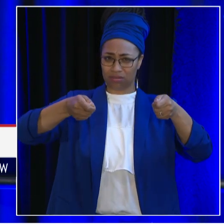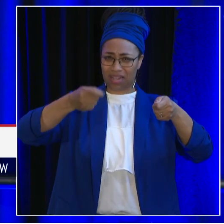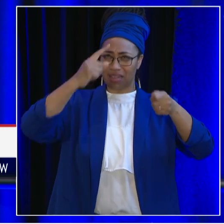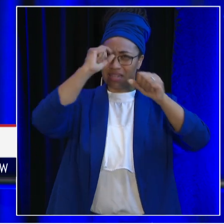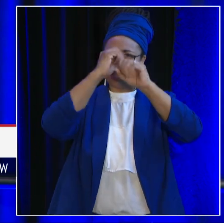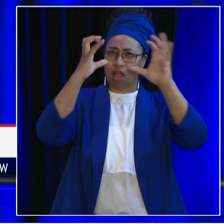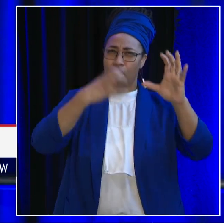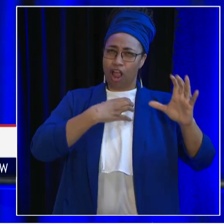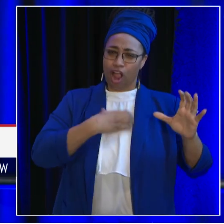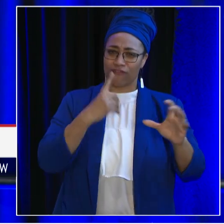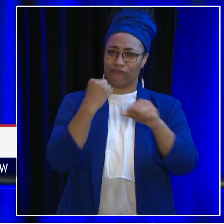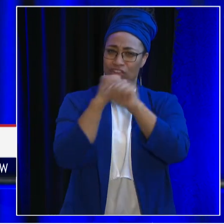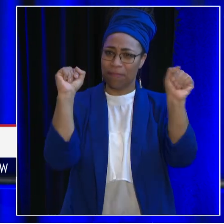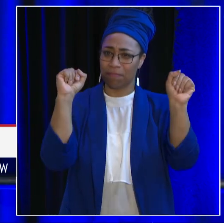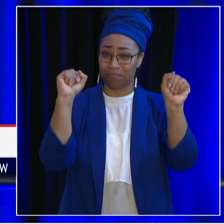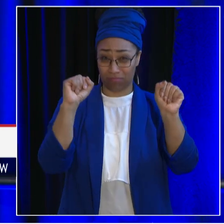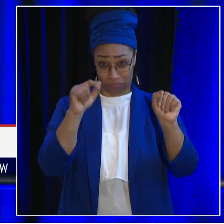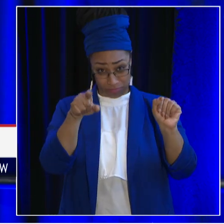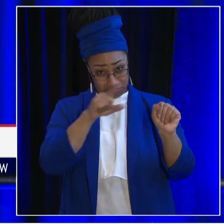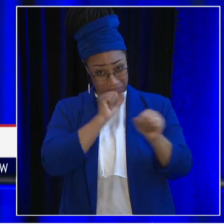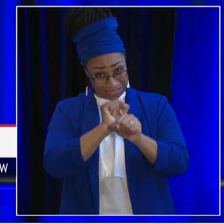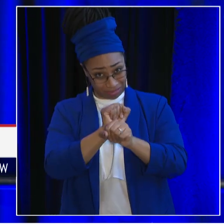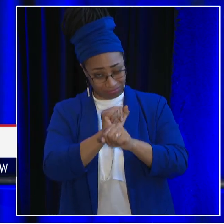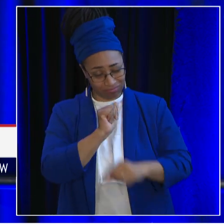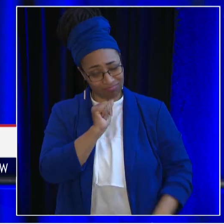It's not.